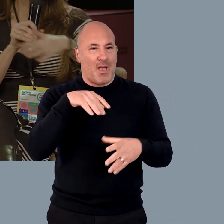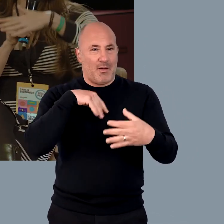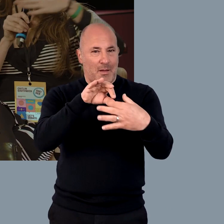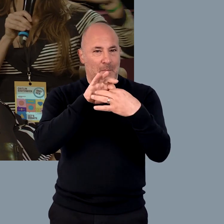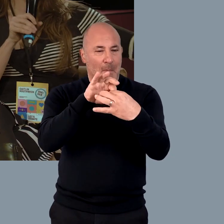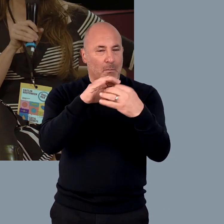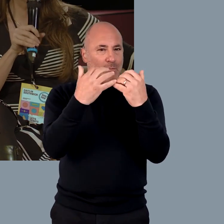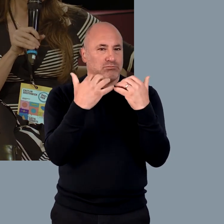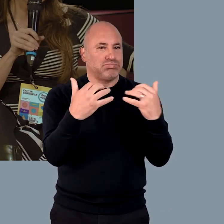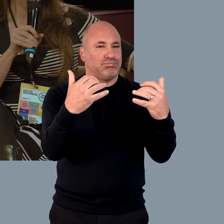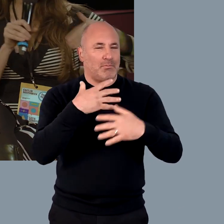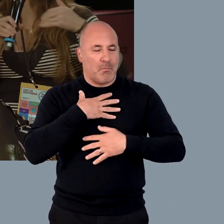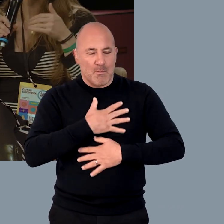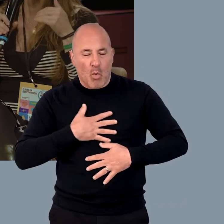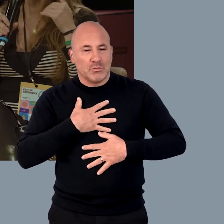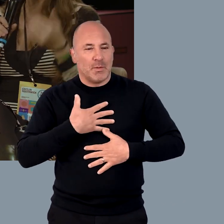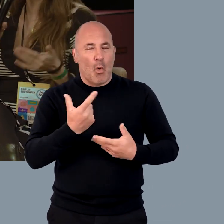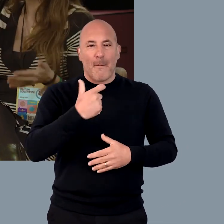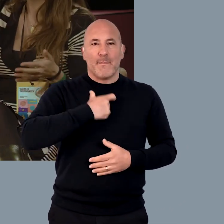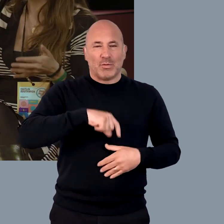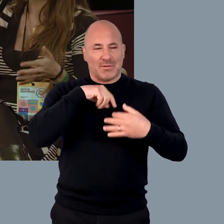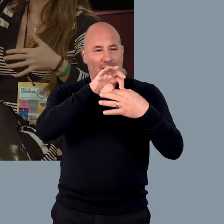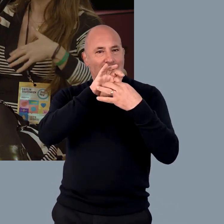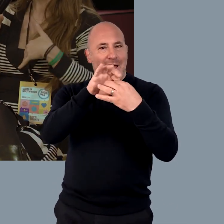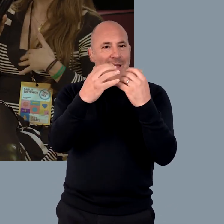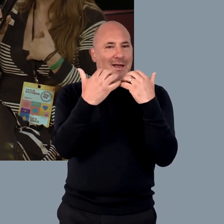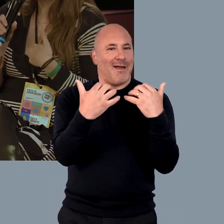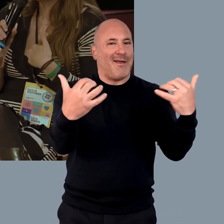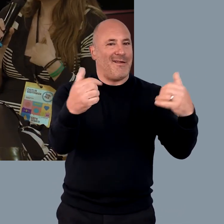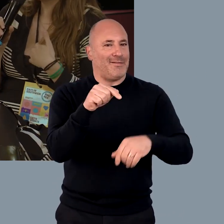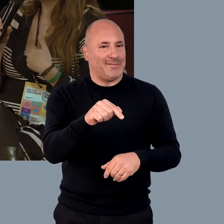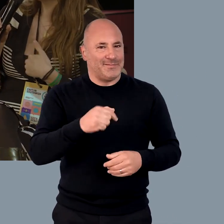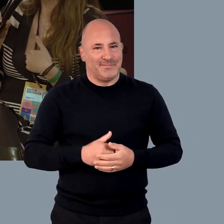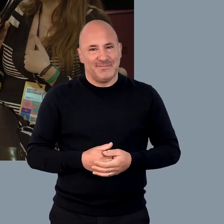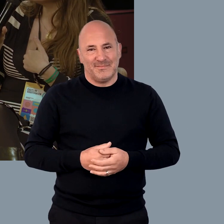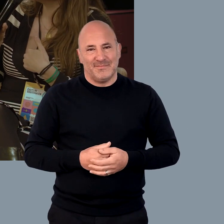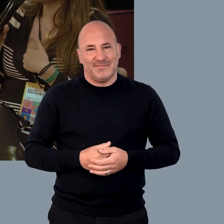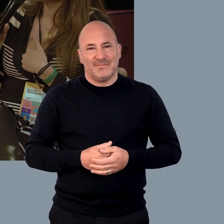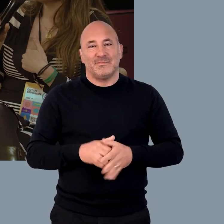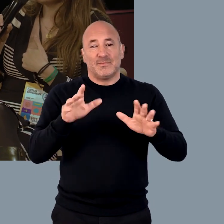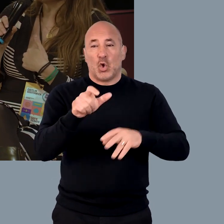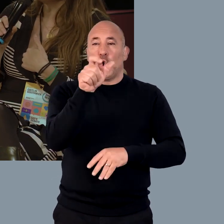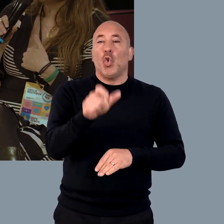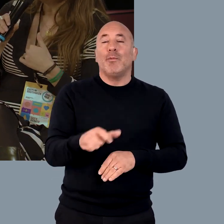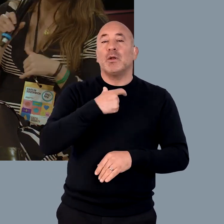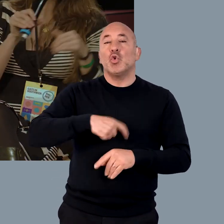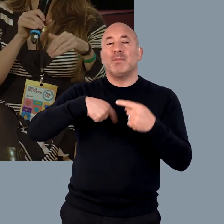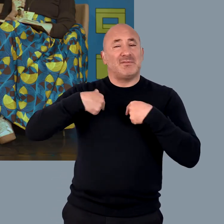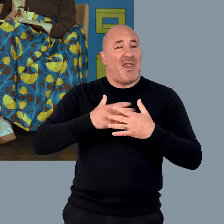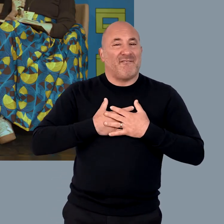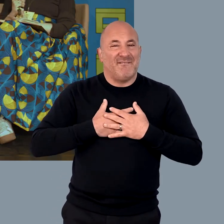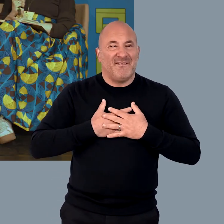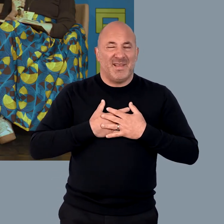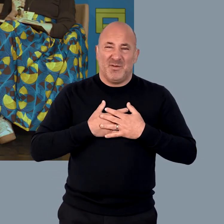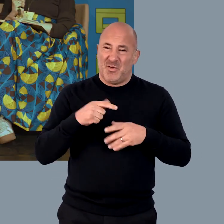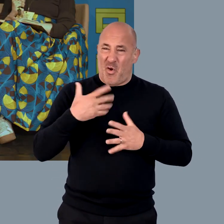climate scientists and the news just really can't do, because we connect with people on an emotional and personal level. And